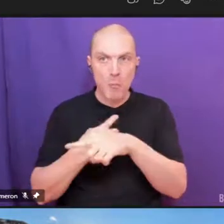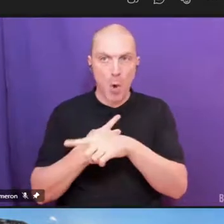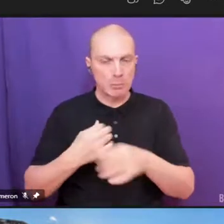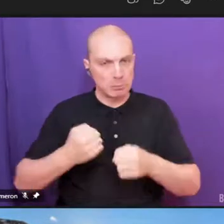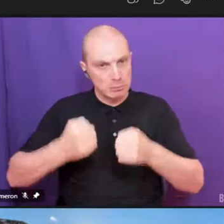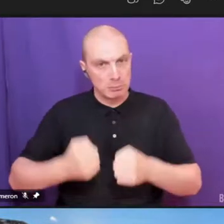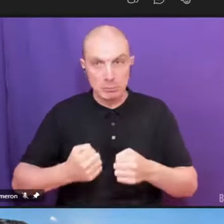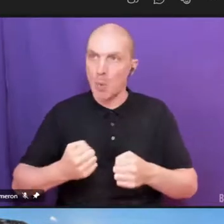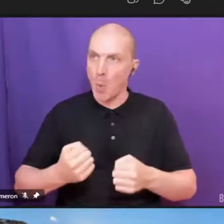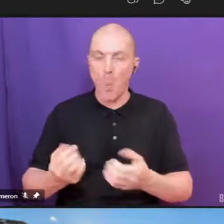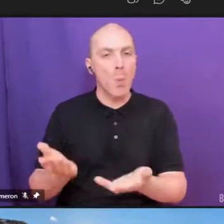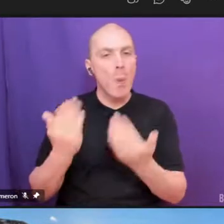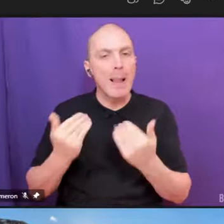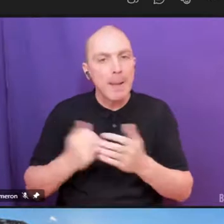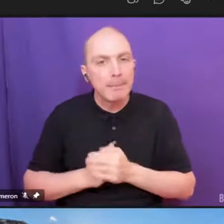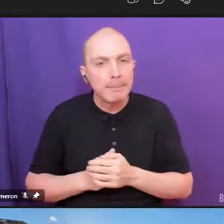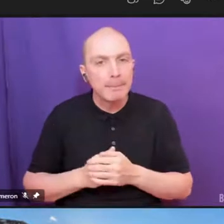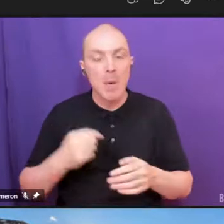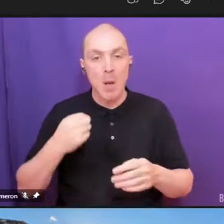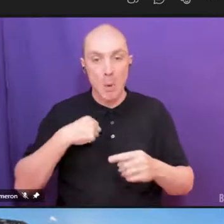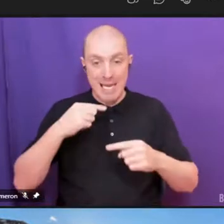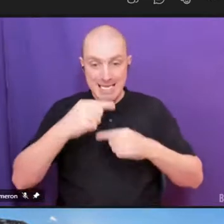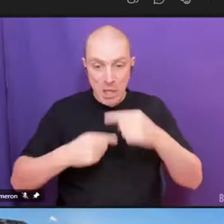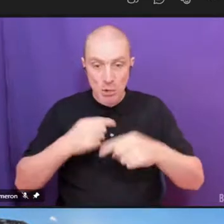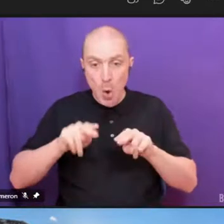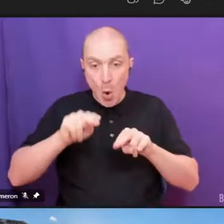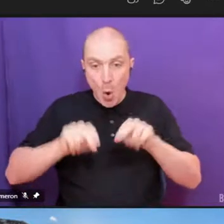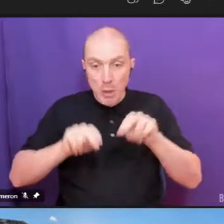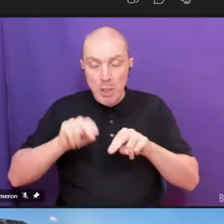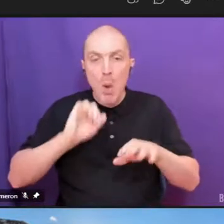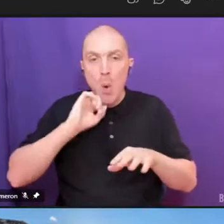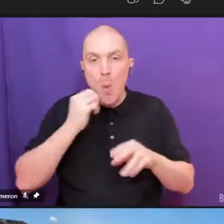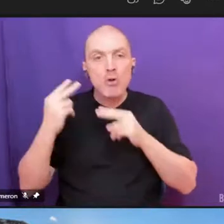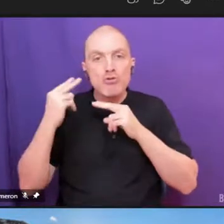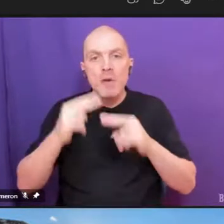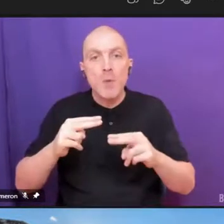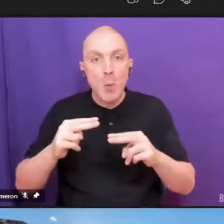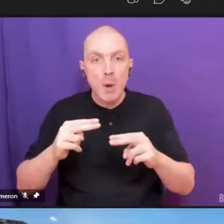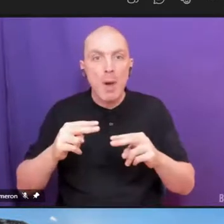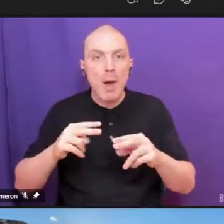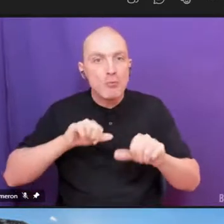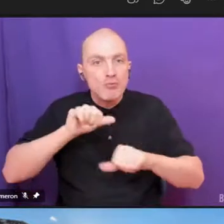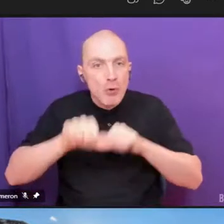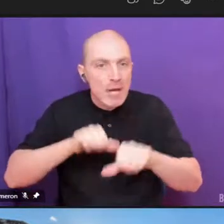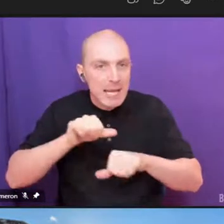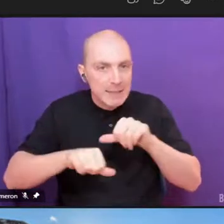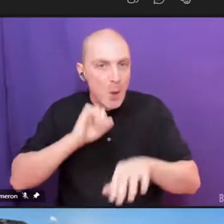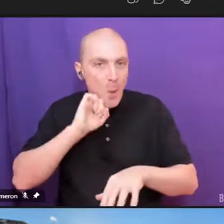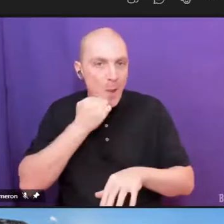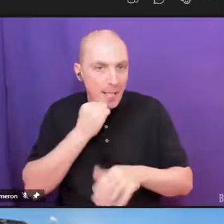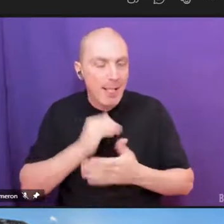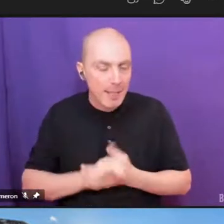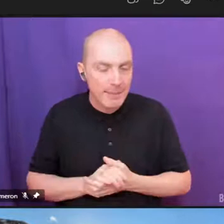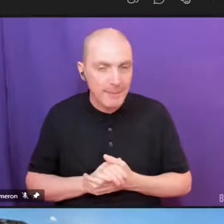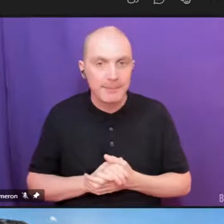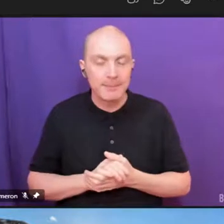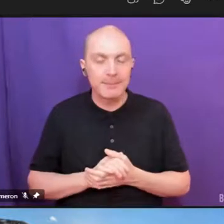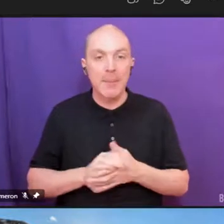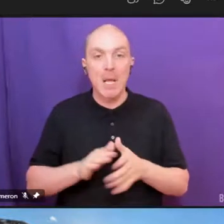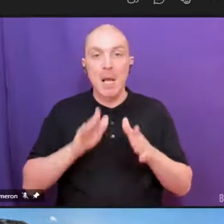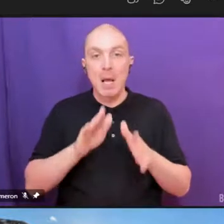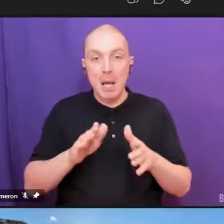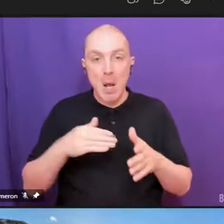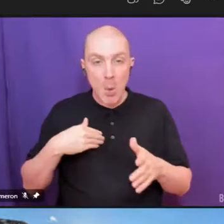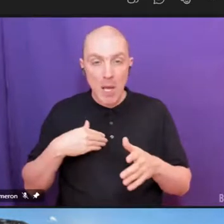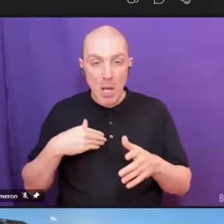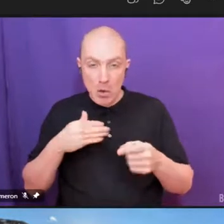next year's audit, we will be reviewing the Council's progress against them. We do recognise the key role